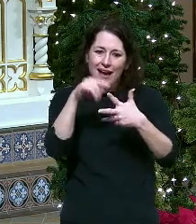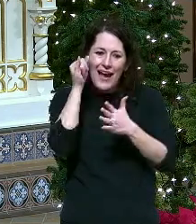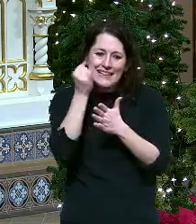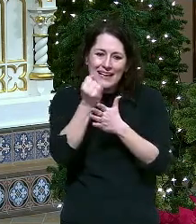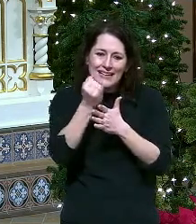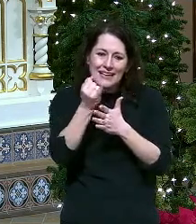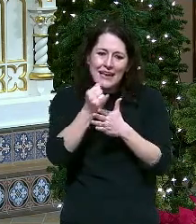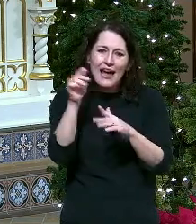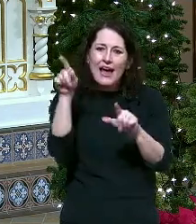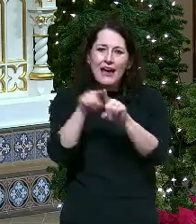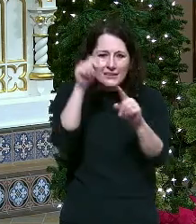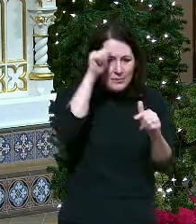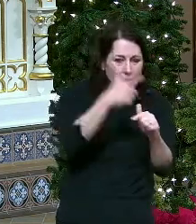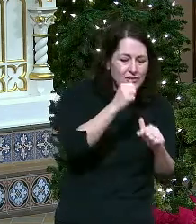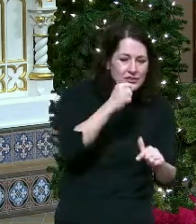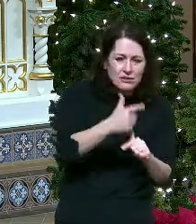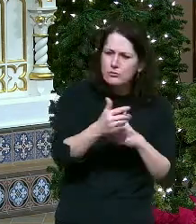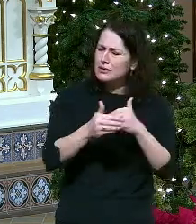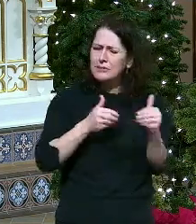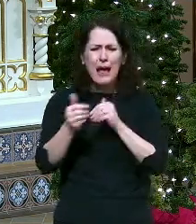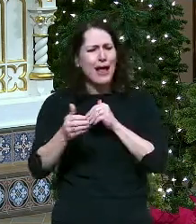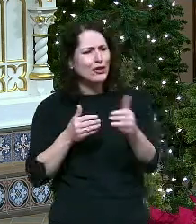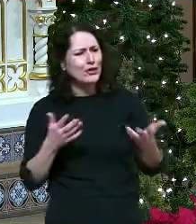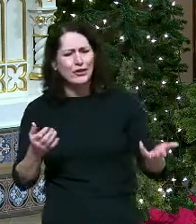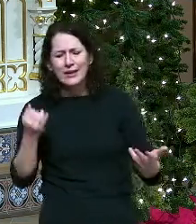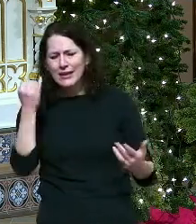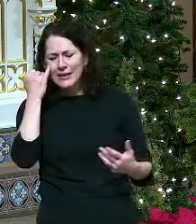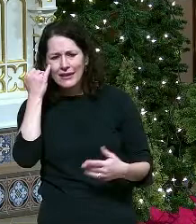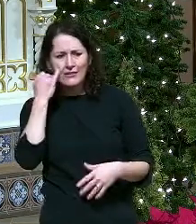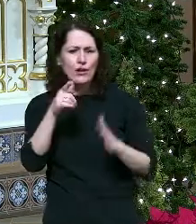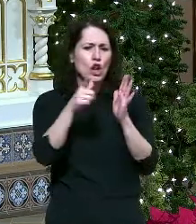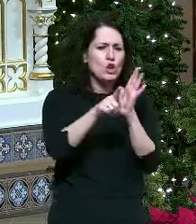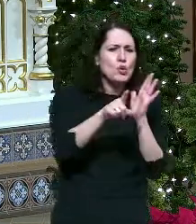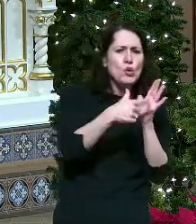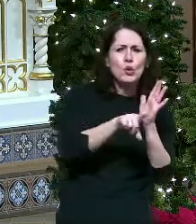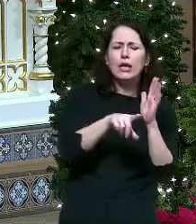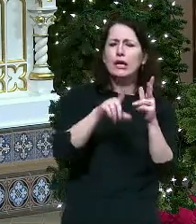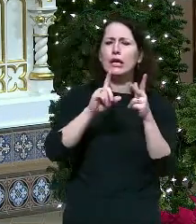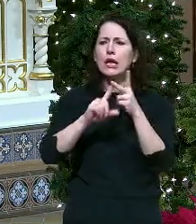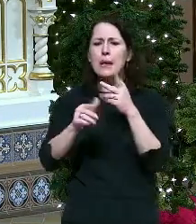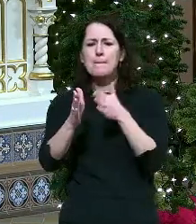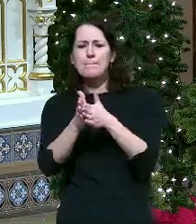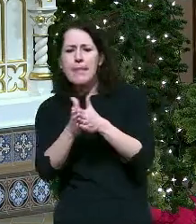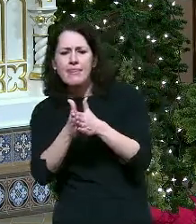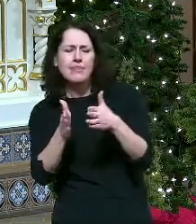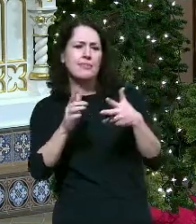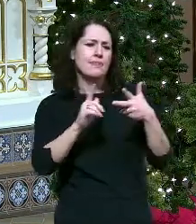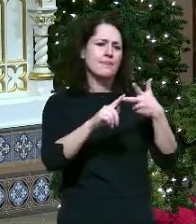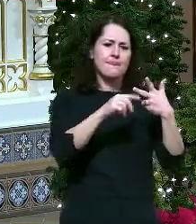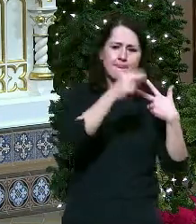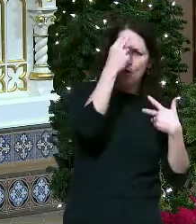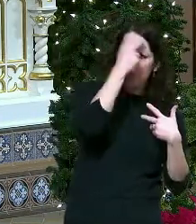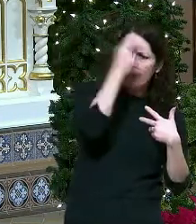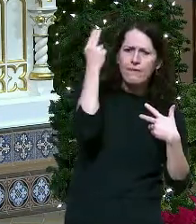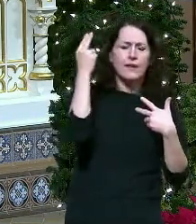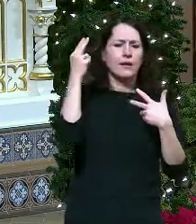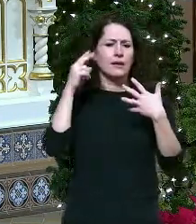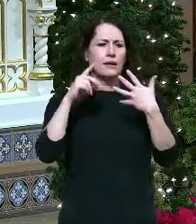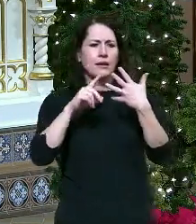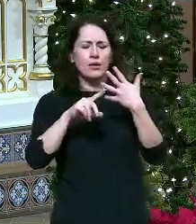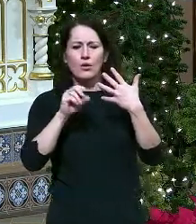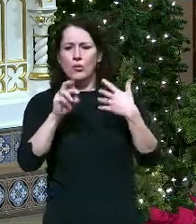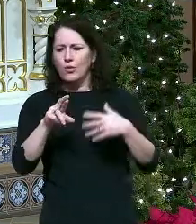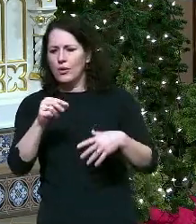Regardless of whether we identify ourselves as Lutheran or Methodist or Catholic